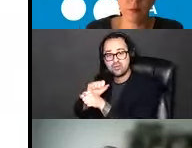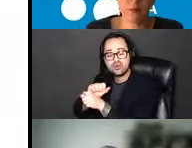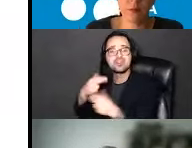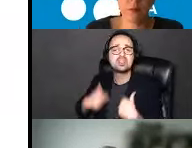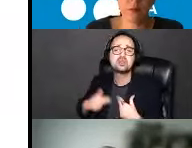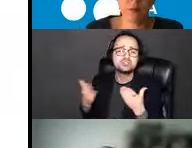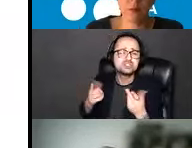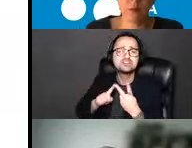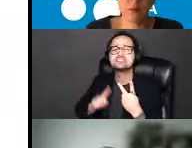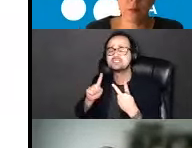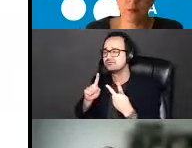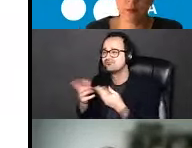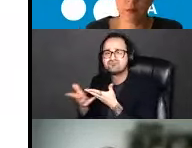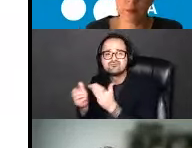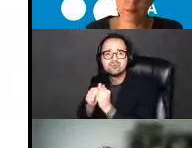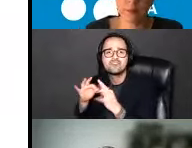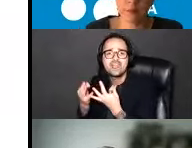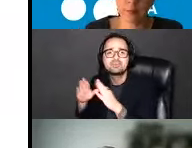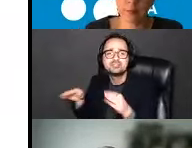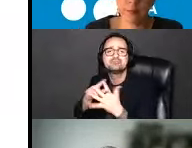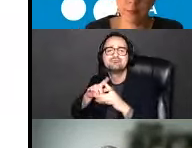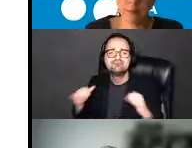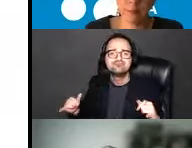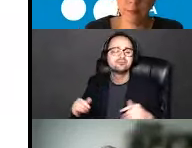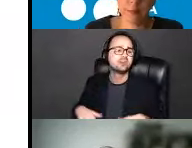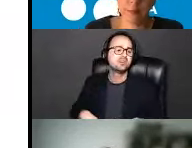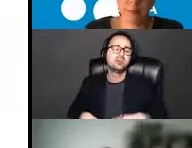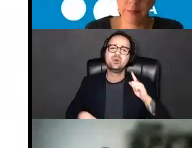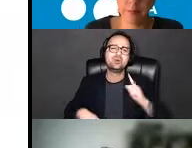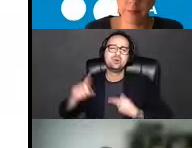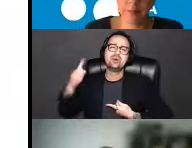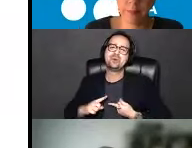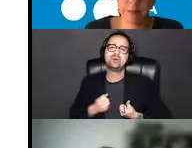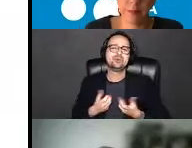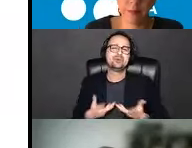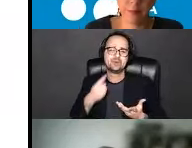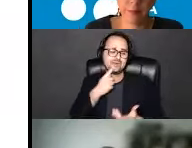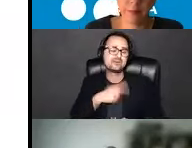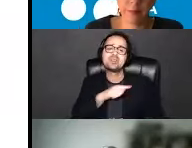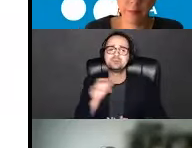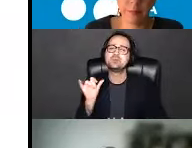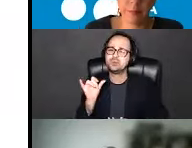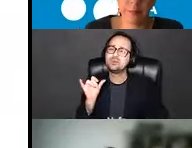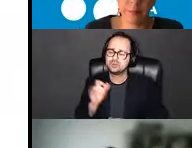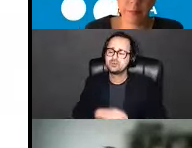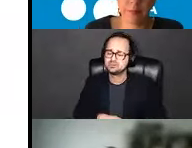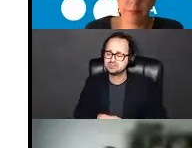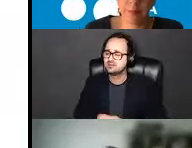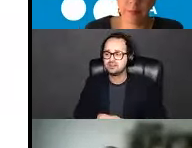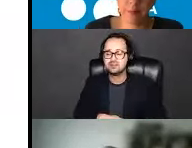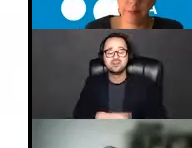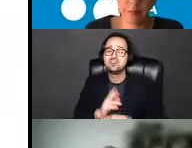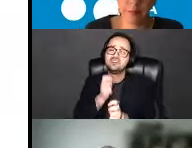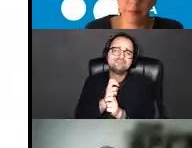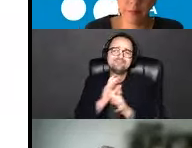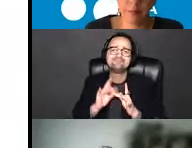work directly with families and children, this has just been very depleting to them. And so it's very hard. And then especially with